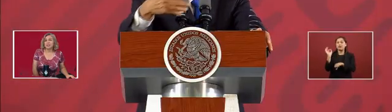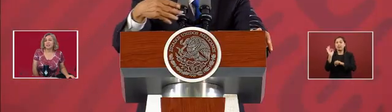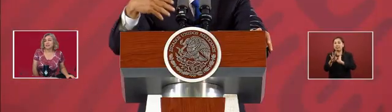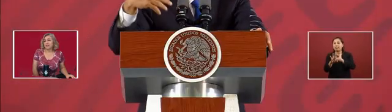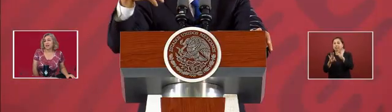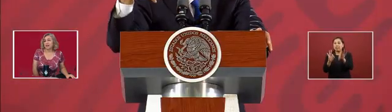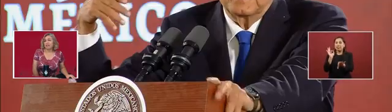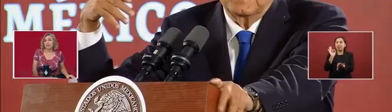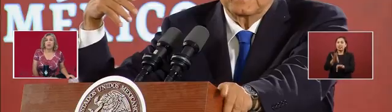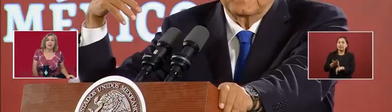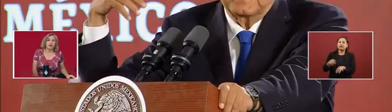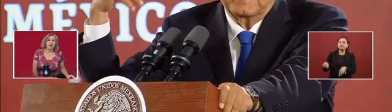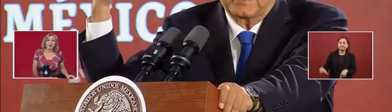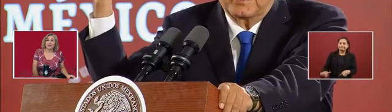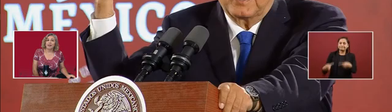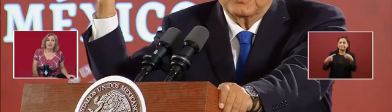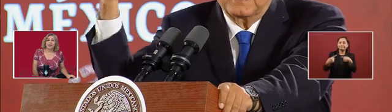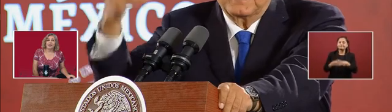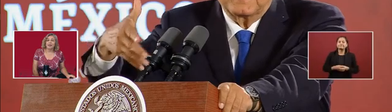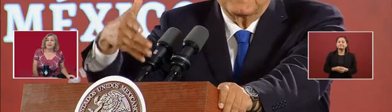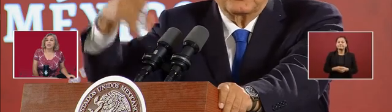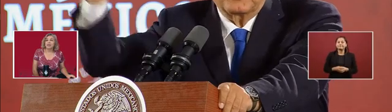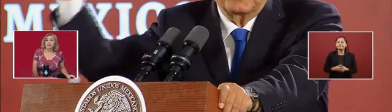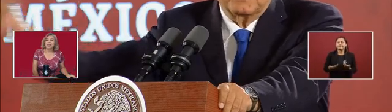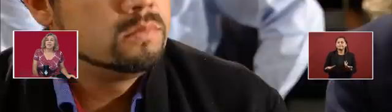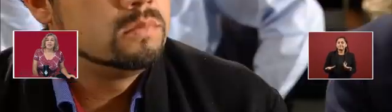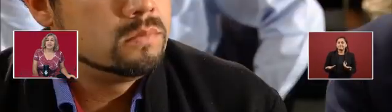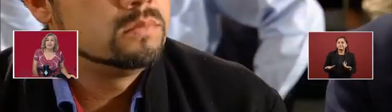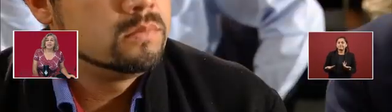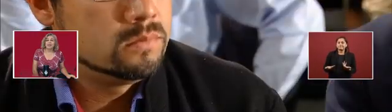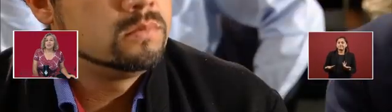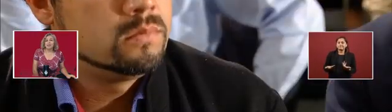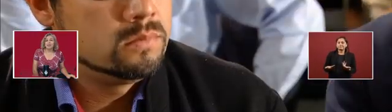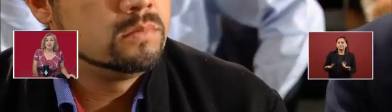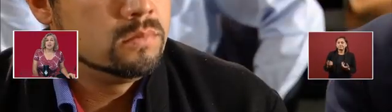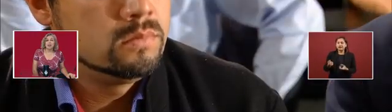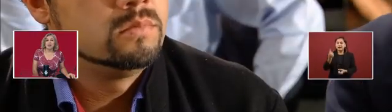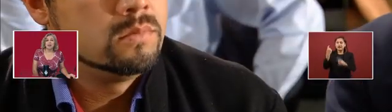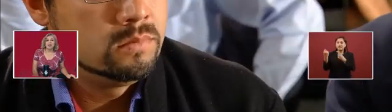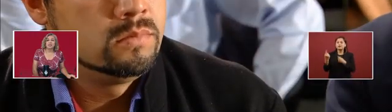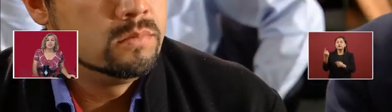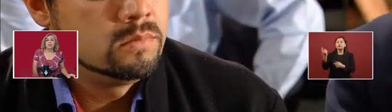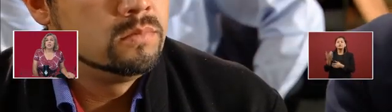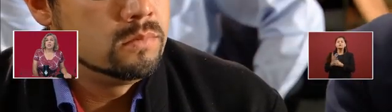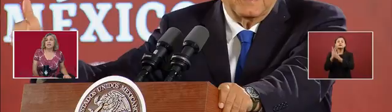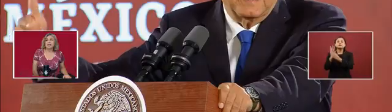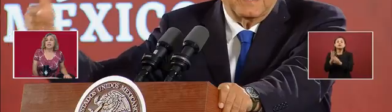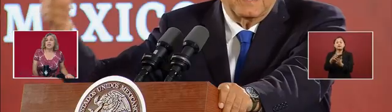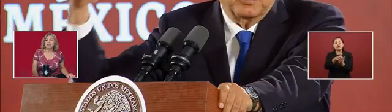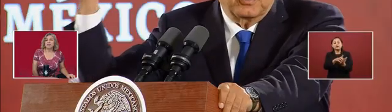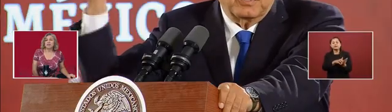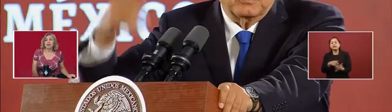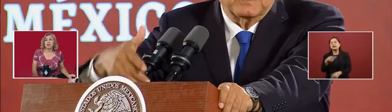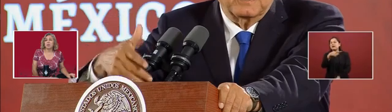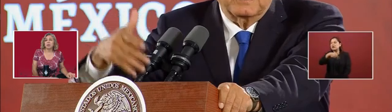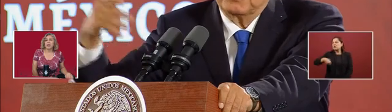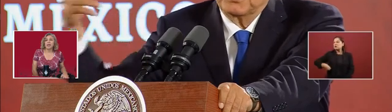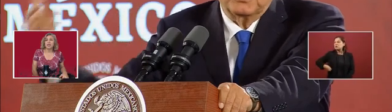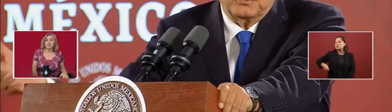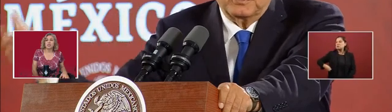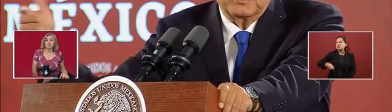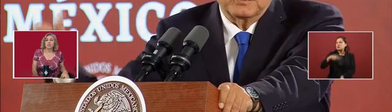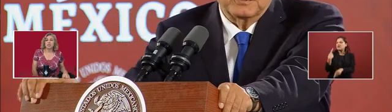judicial department, without any interference by the executive power, but